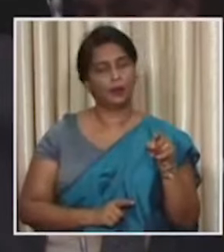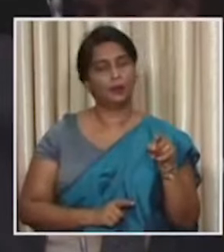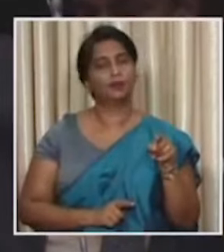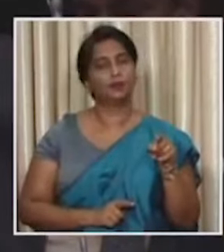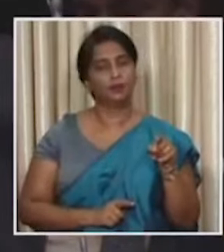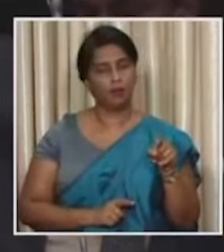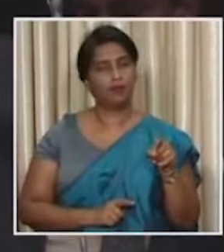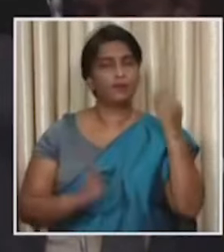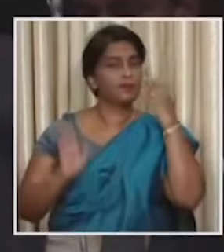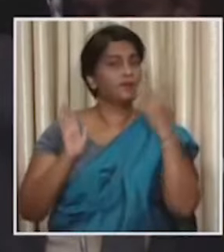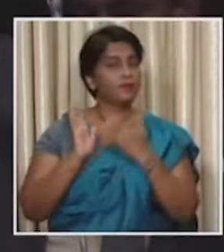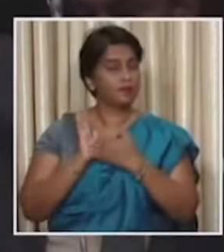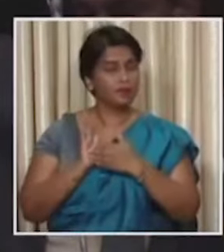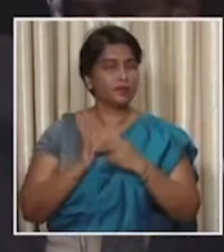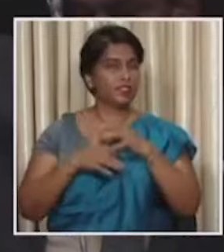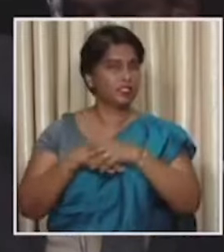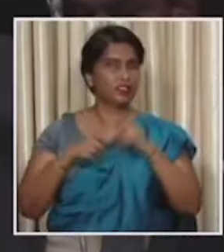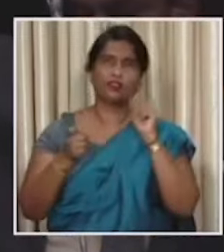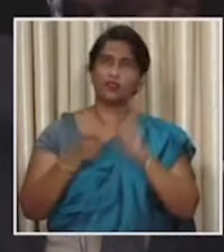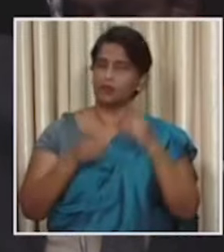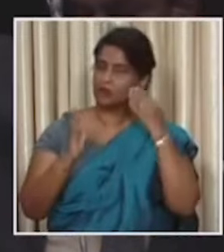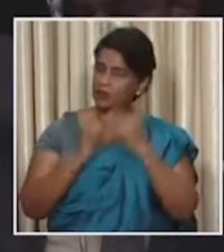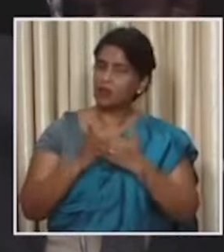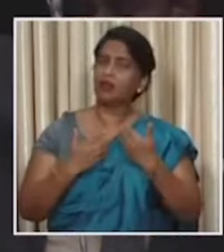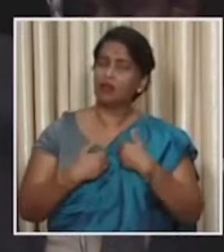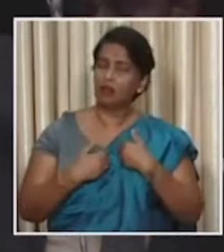Tamil people, after 75 years of